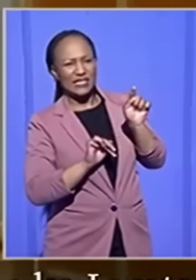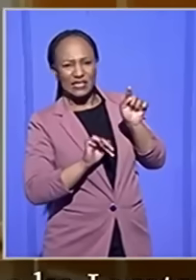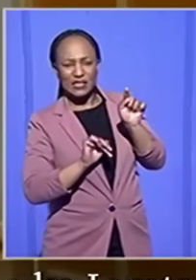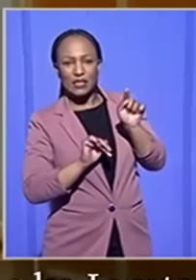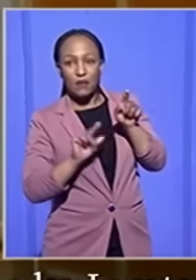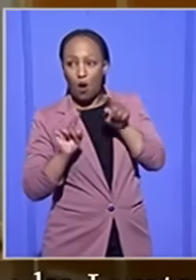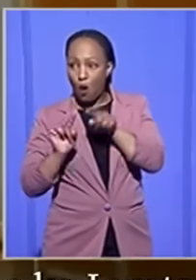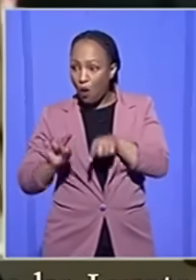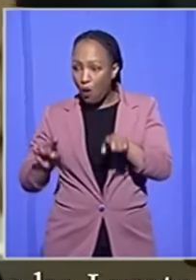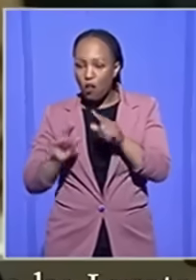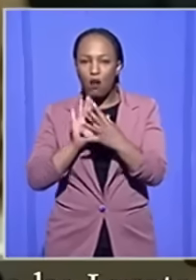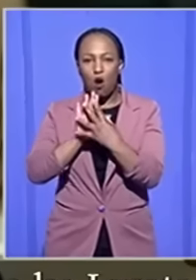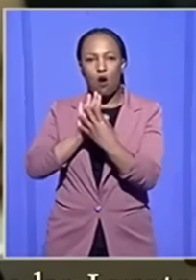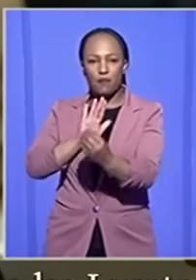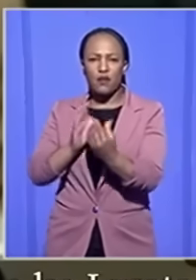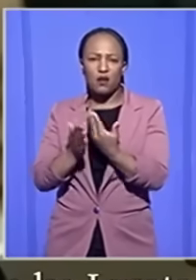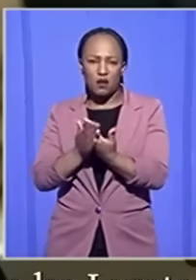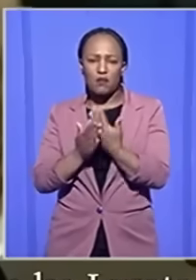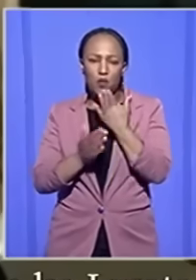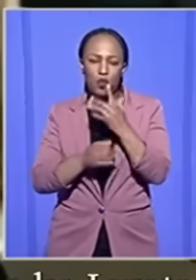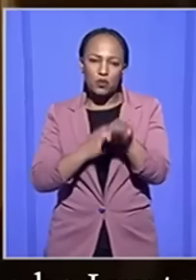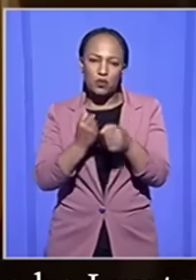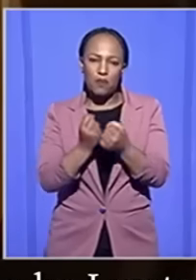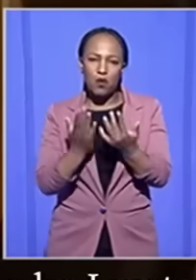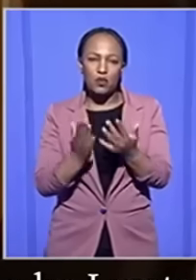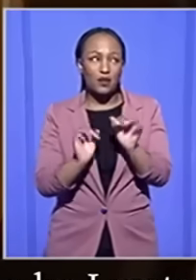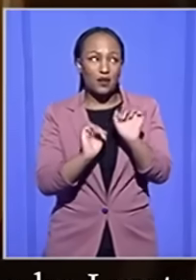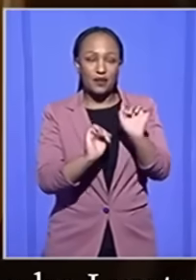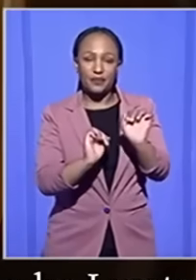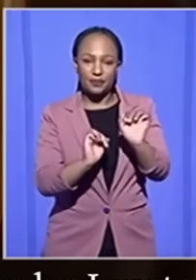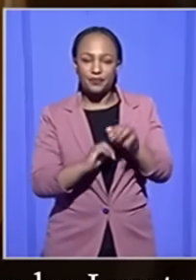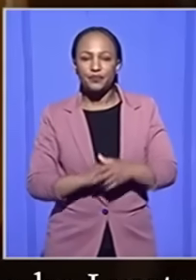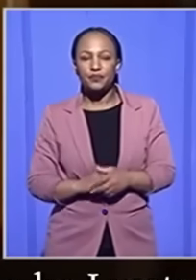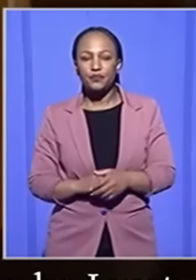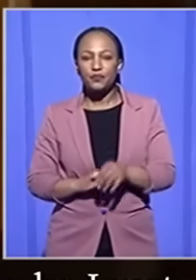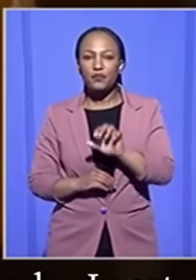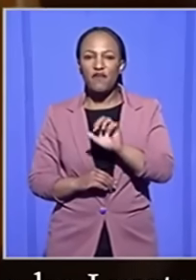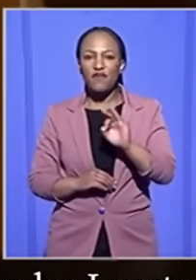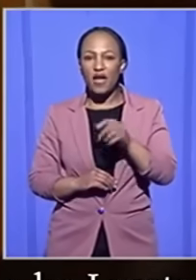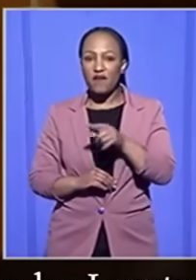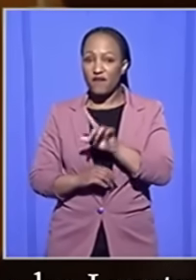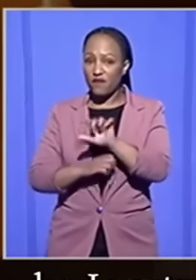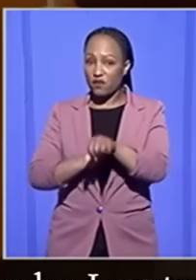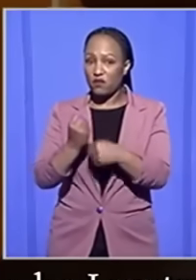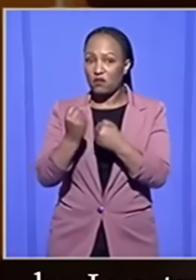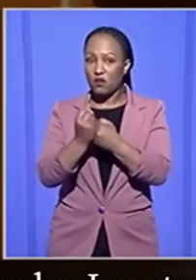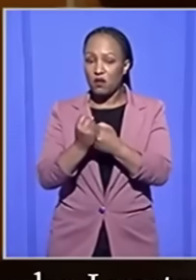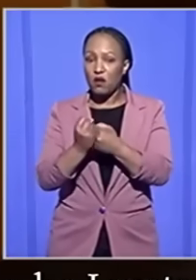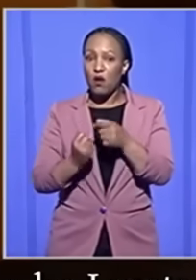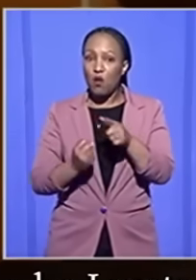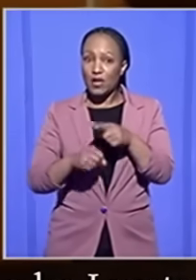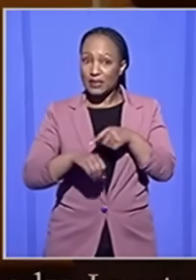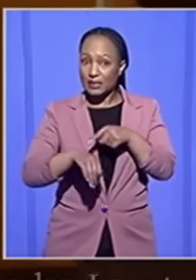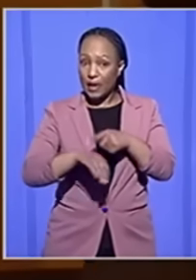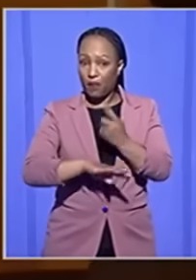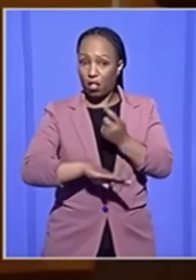by their supporters. Baemanokeng ba EFF ba solofetswe go supa ke monokeng ya bone ka go nna gone ka motsi wa